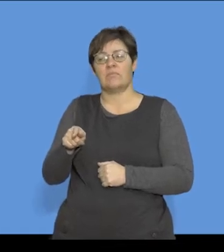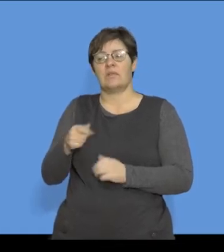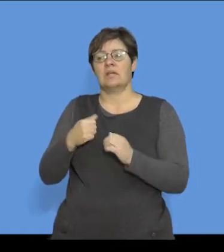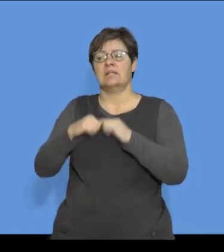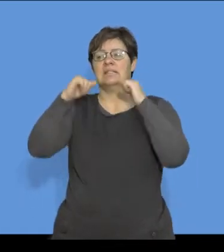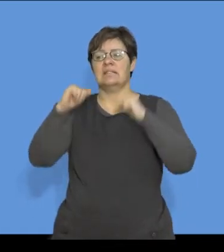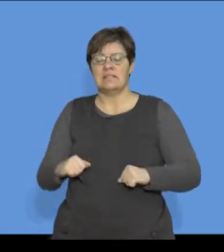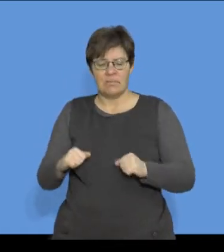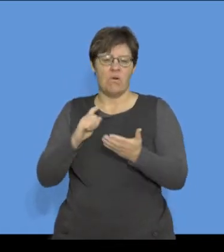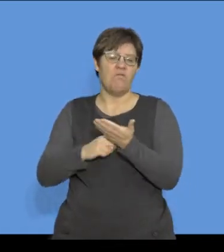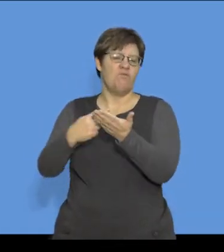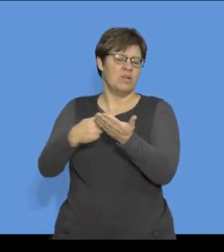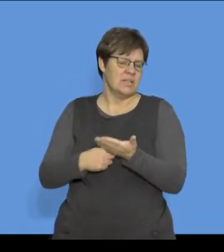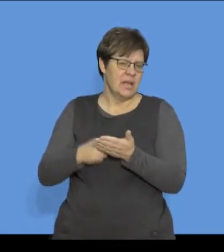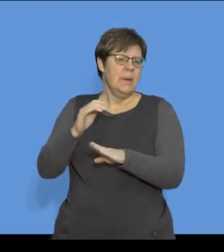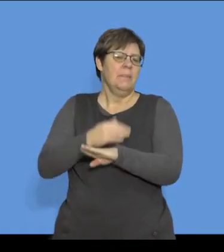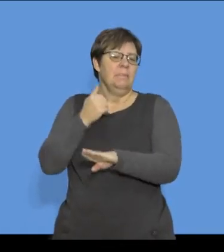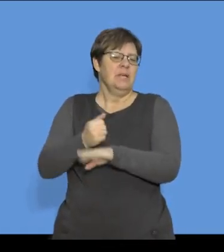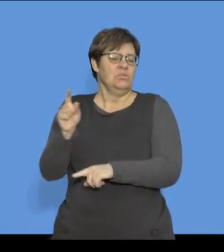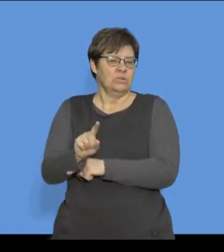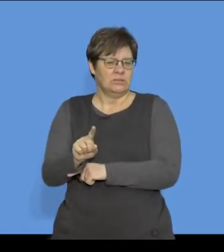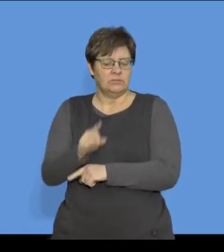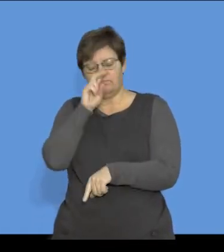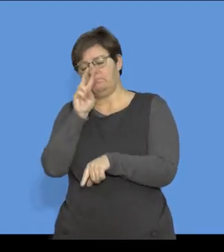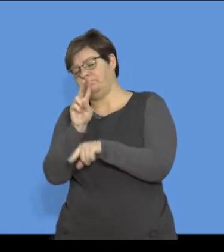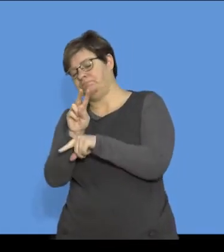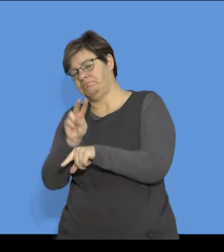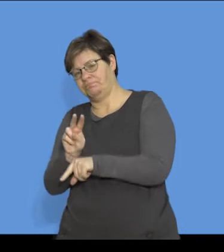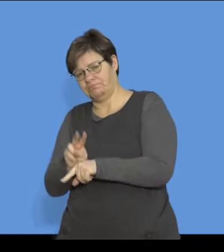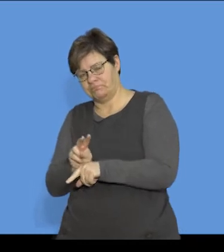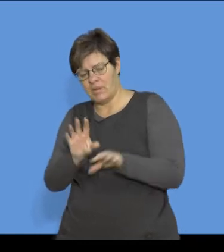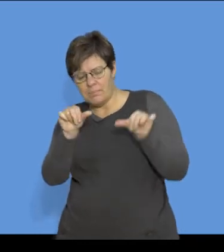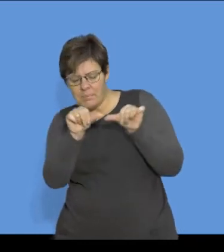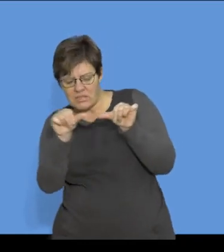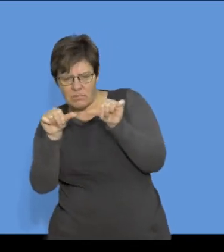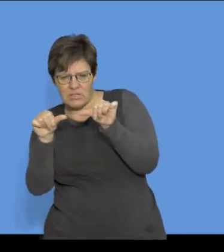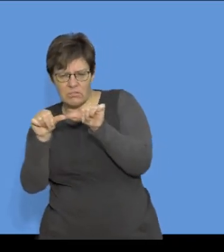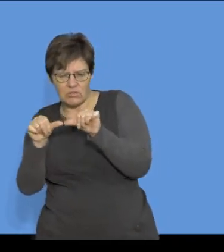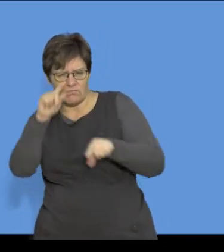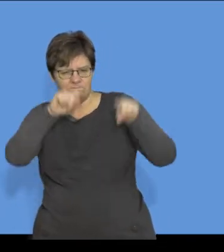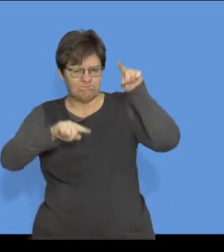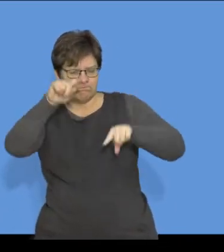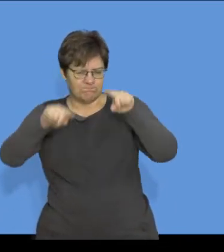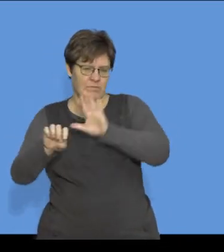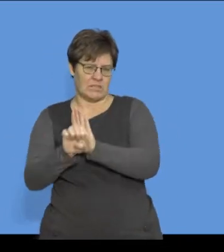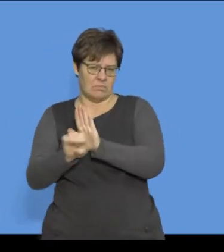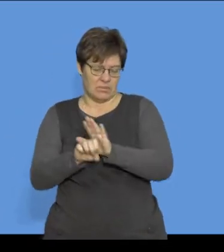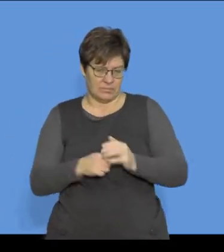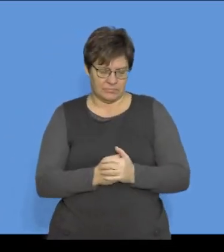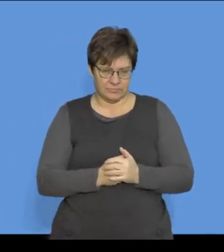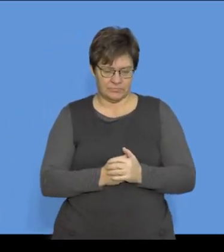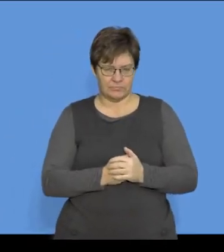of reasoning based on observations of measuring numerous examples. So